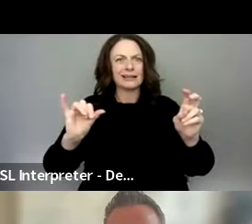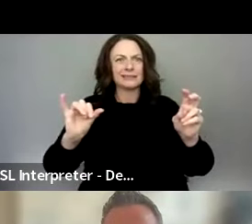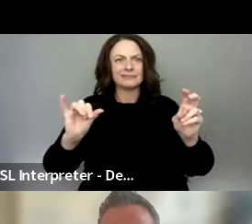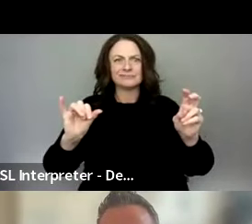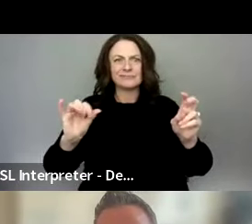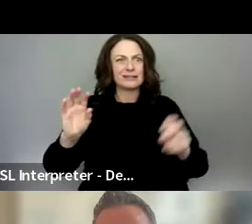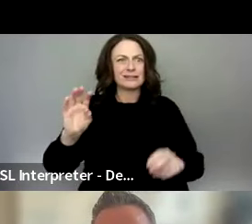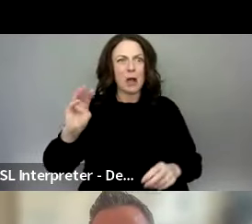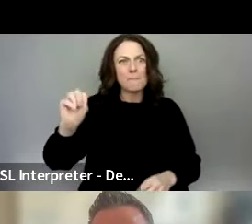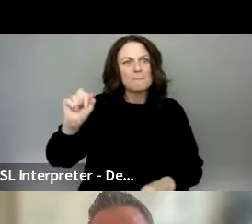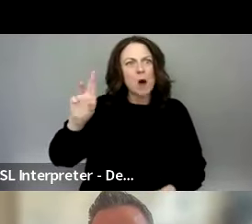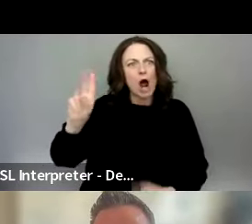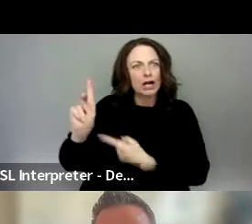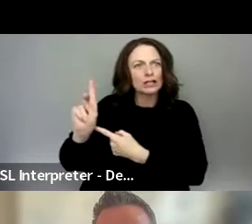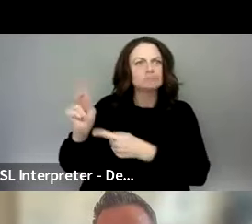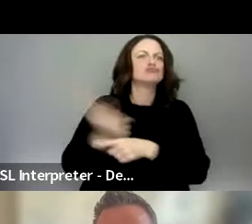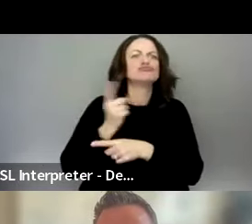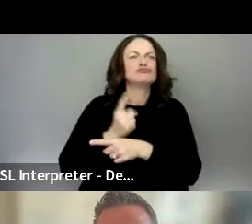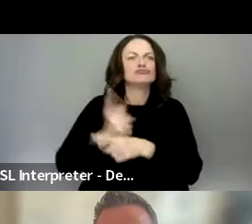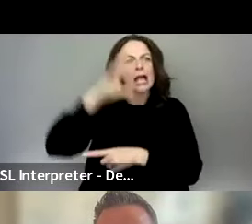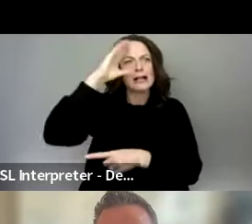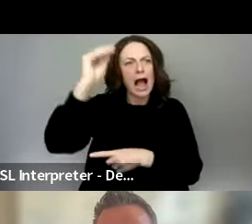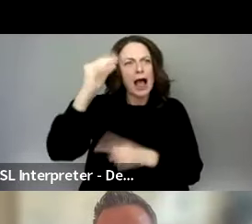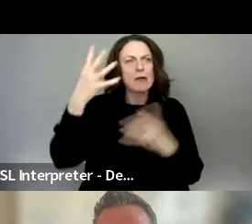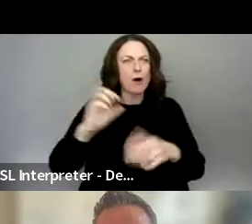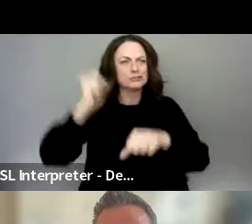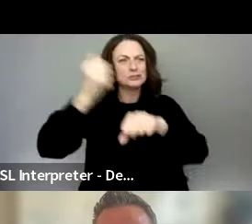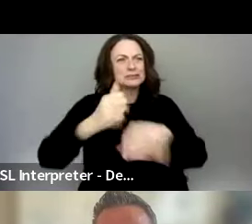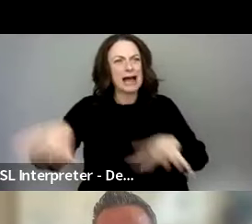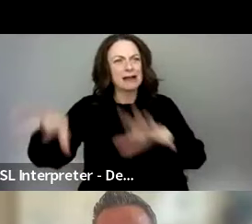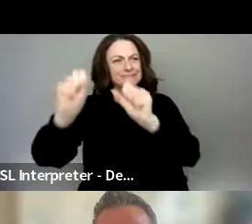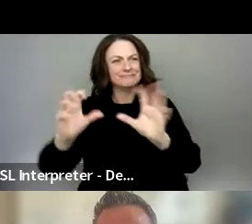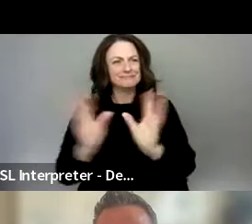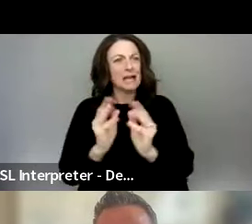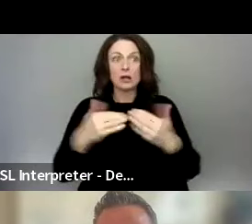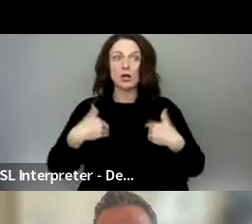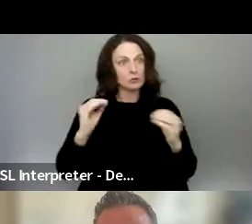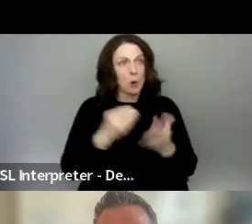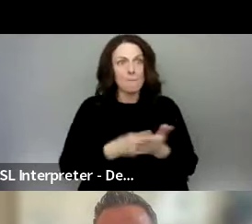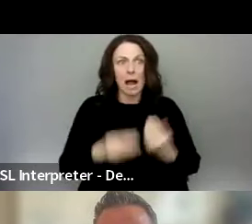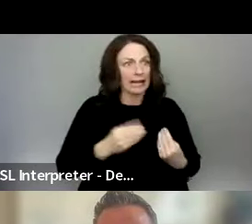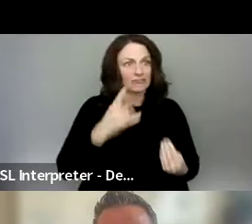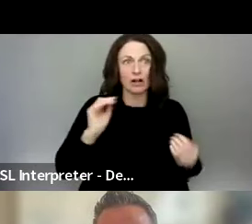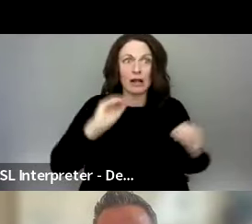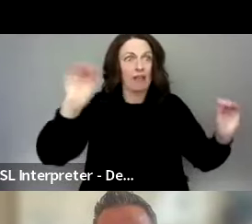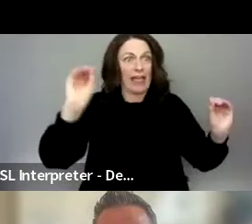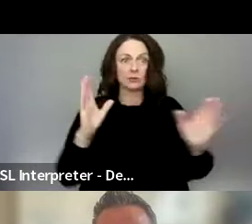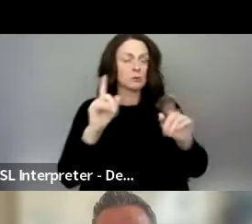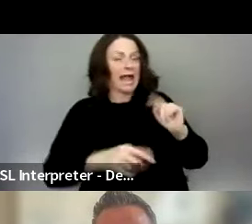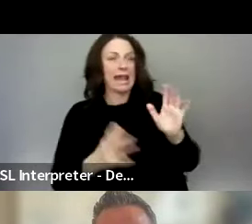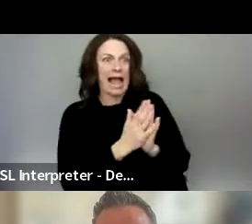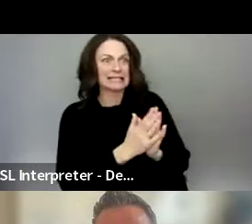Mark is just a regular guy who wants to create meetups, and he doesn't have any budget or anything, right? So it's like you cannot ask him